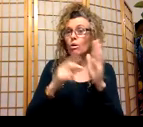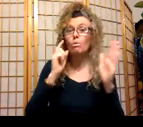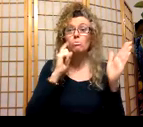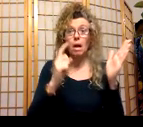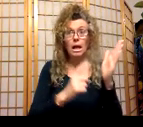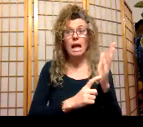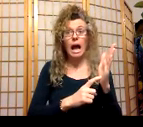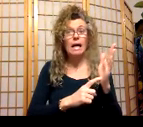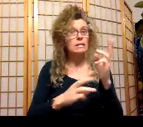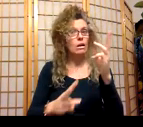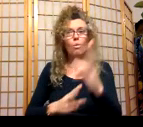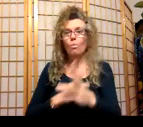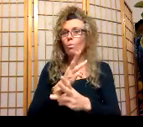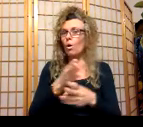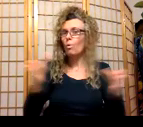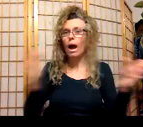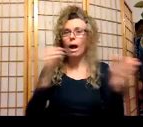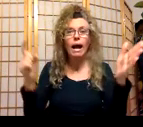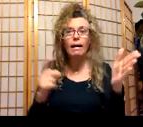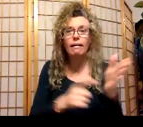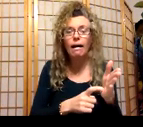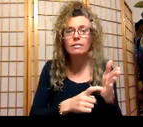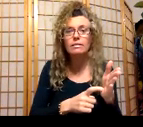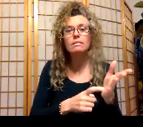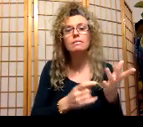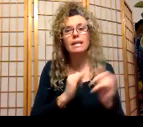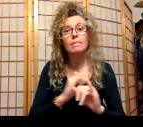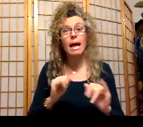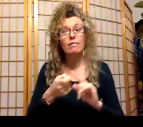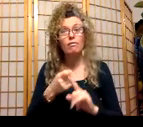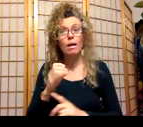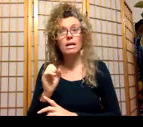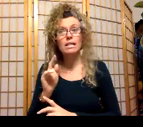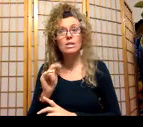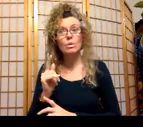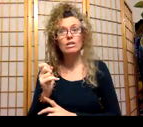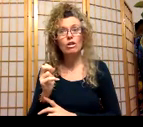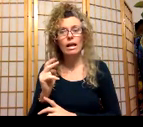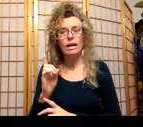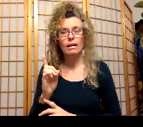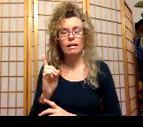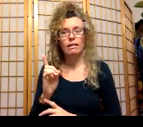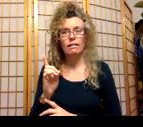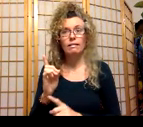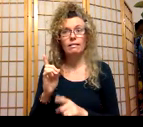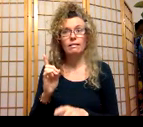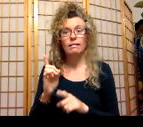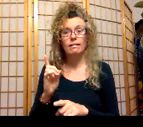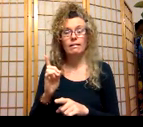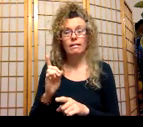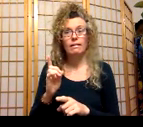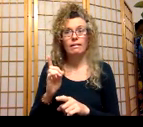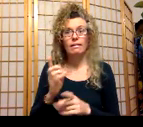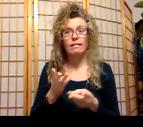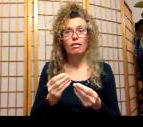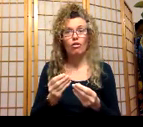worldwide, claiming their independency from Switzerland. The grounds their headquarters are on are independent from